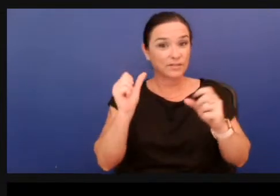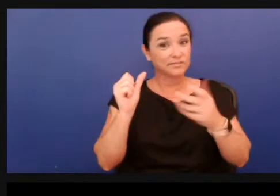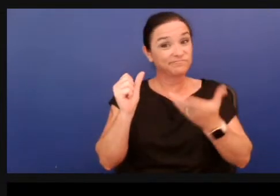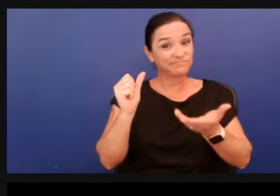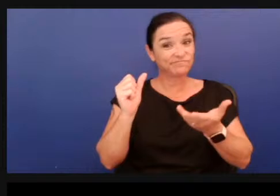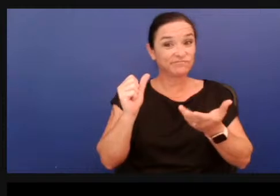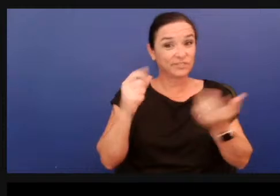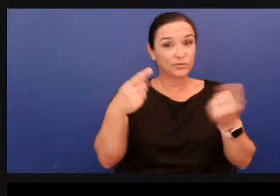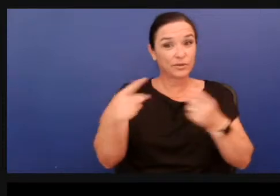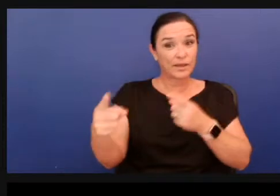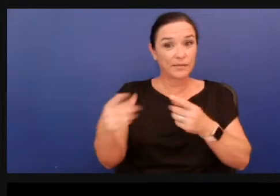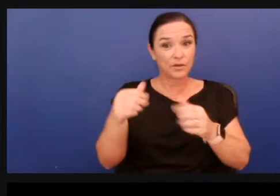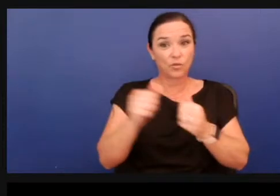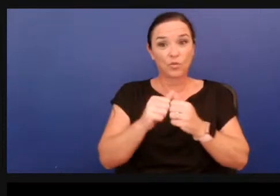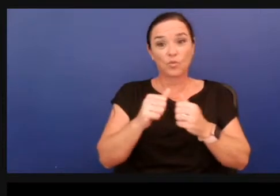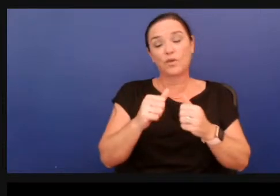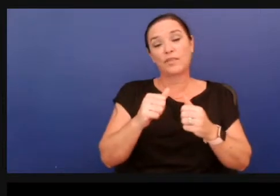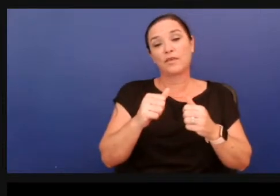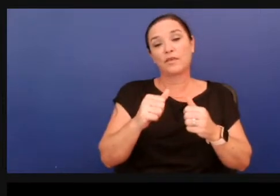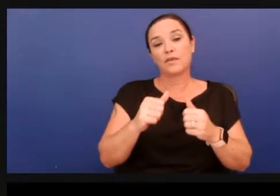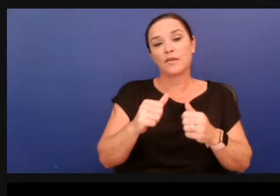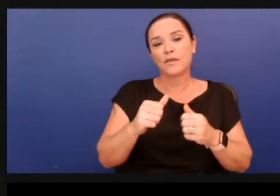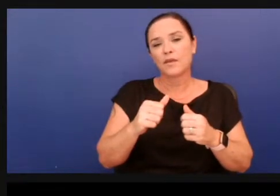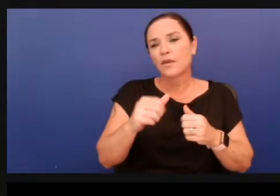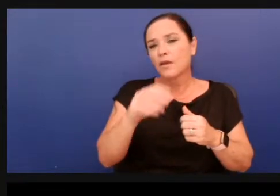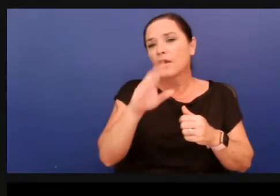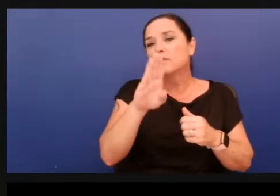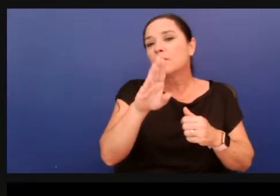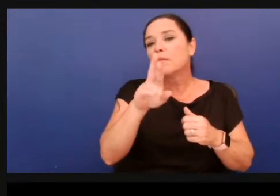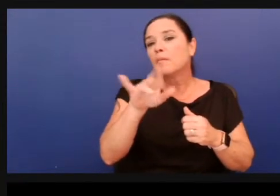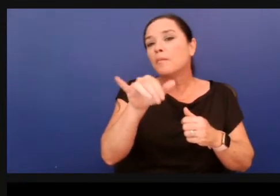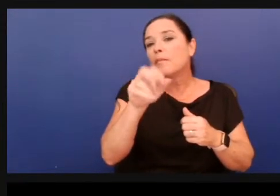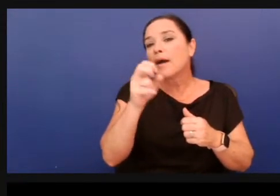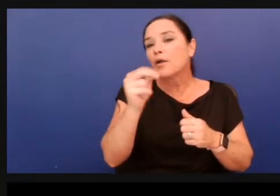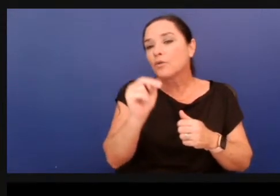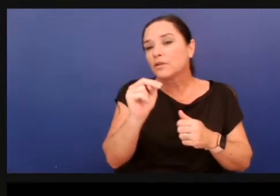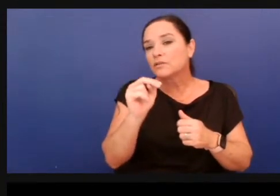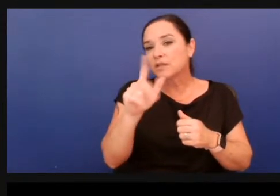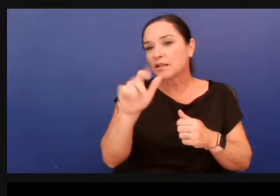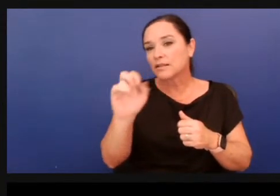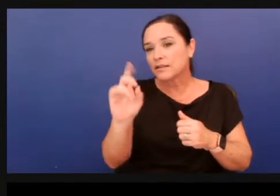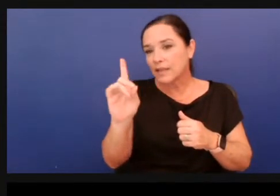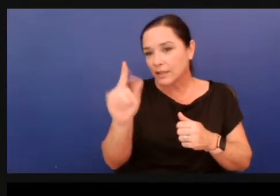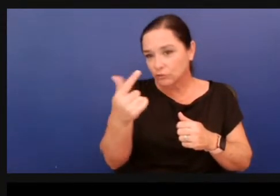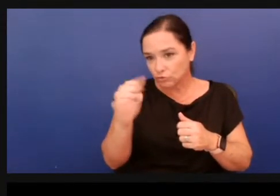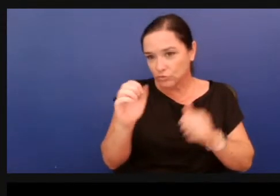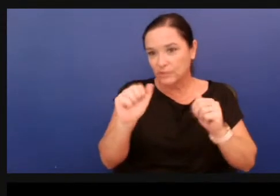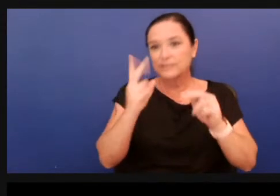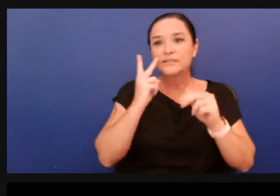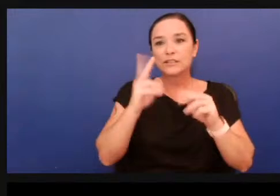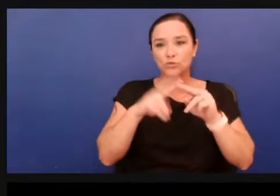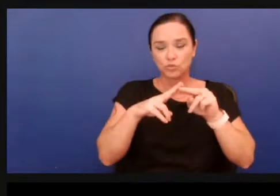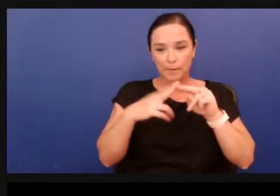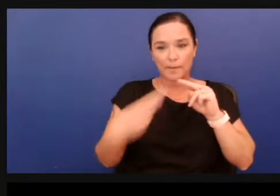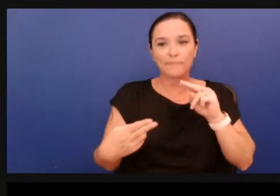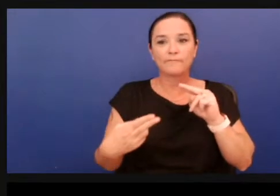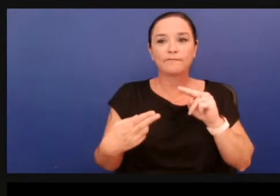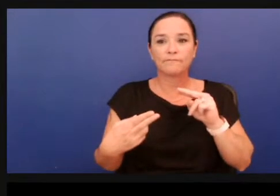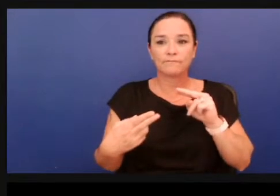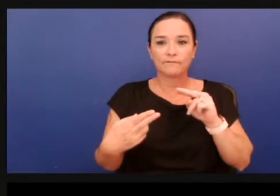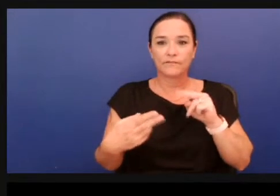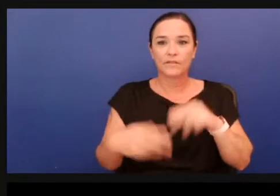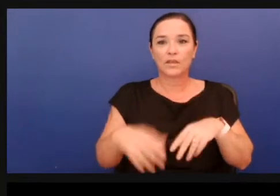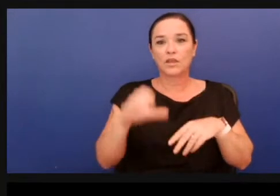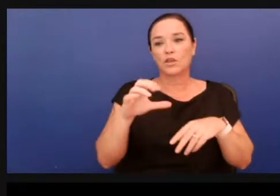rift. Right, but same thing, Byron's Ledge there. You see it drop off. The crater rim is